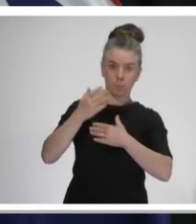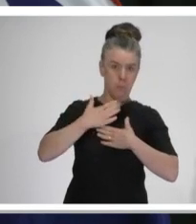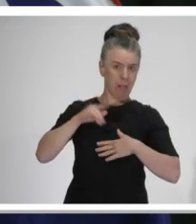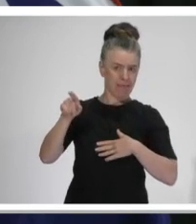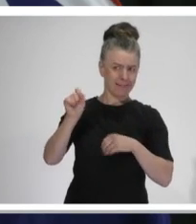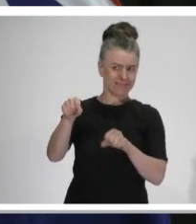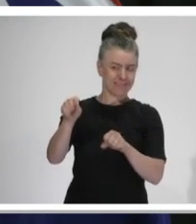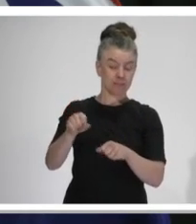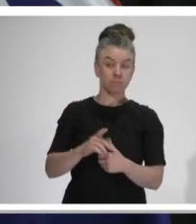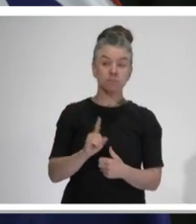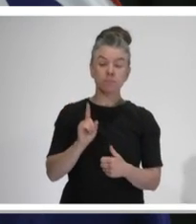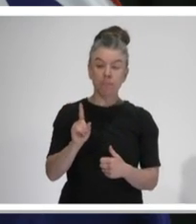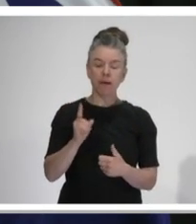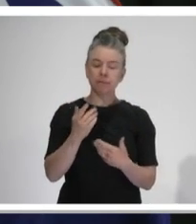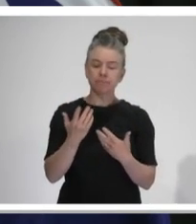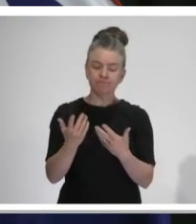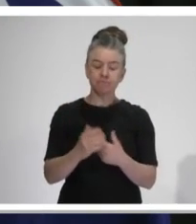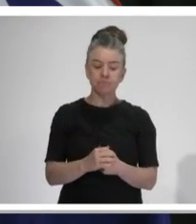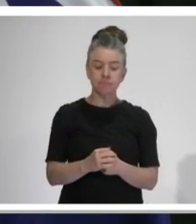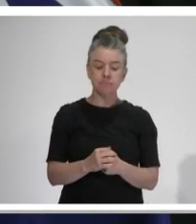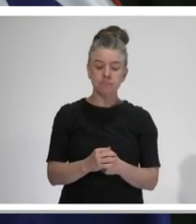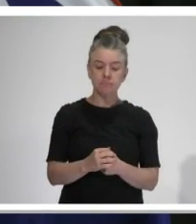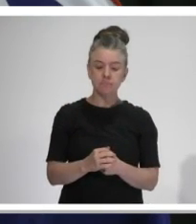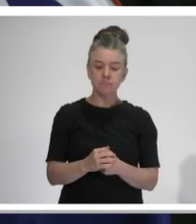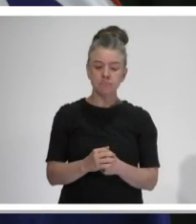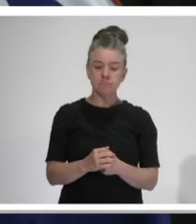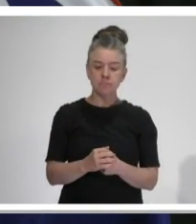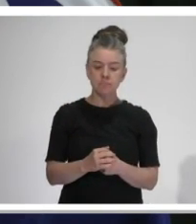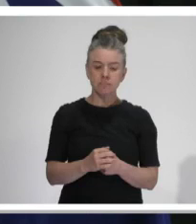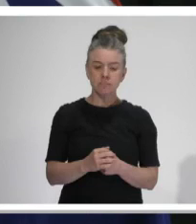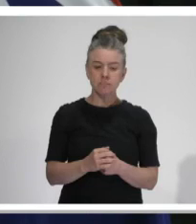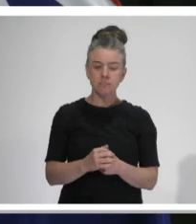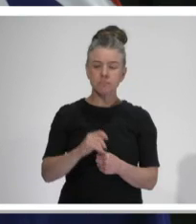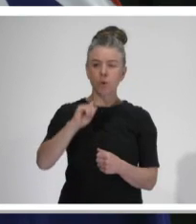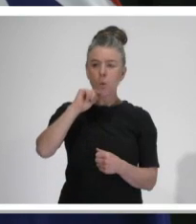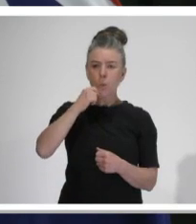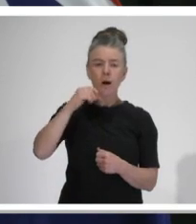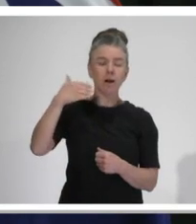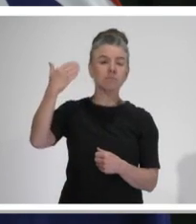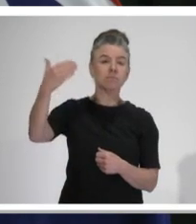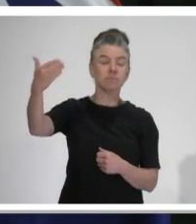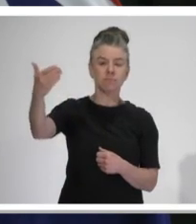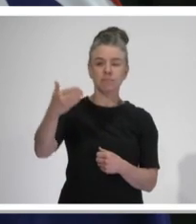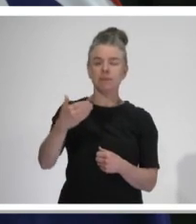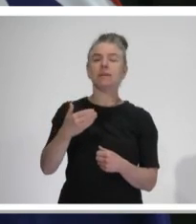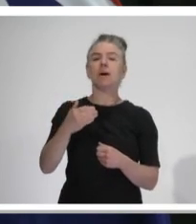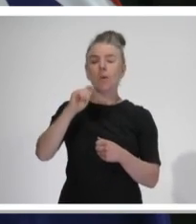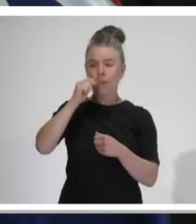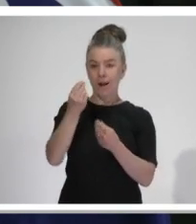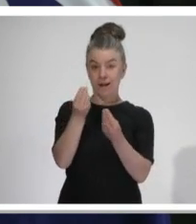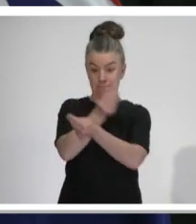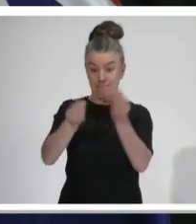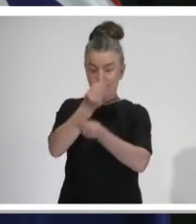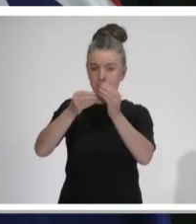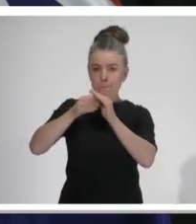that reflects is that economic activity will have some burst when we do come out of periods of lockdown around the